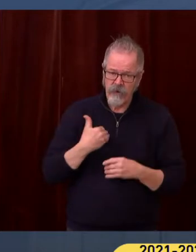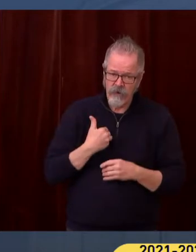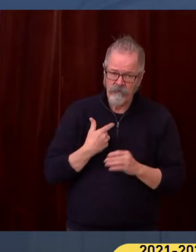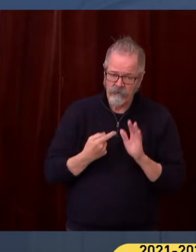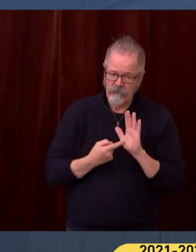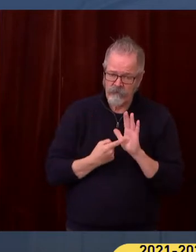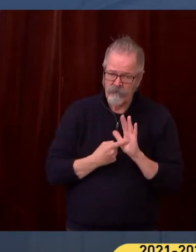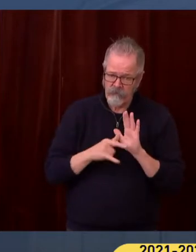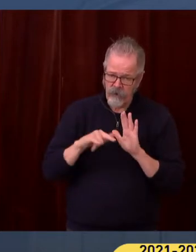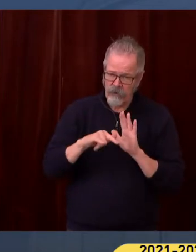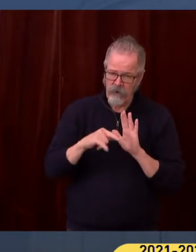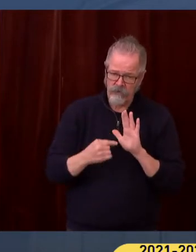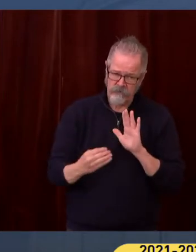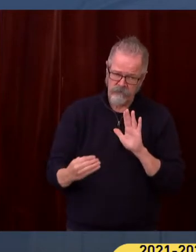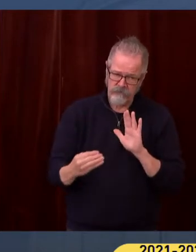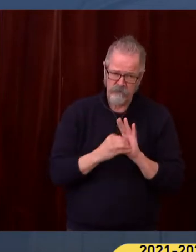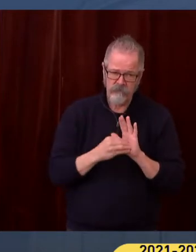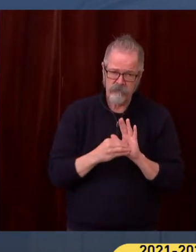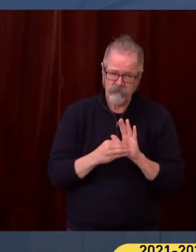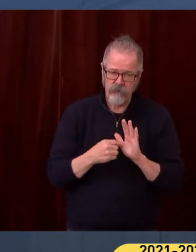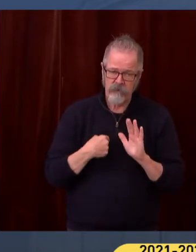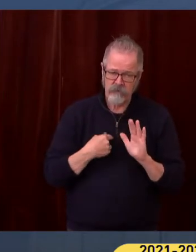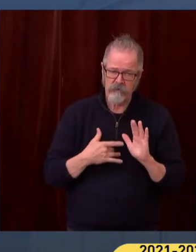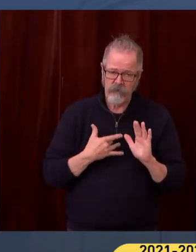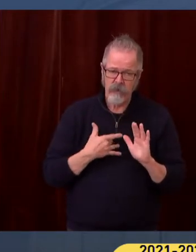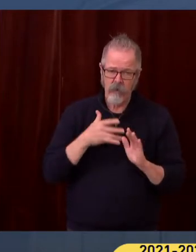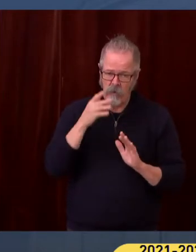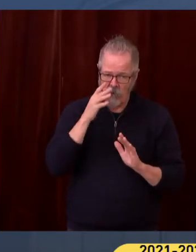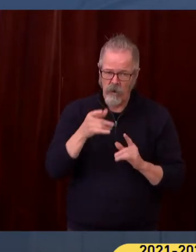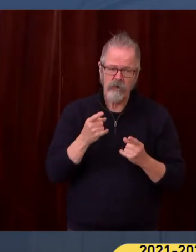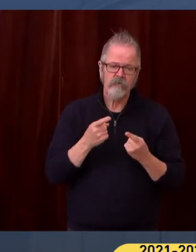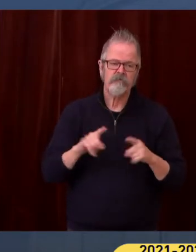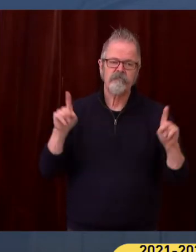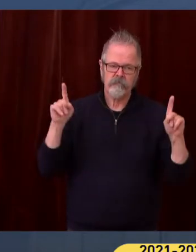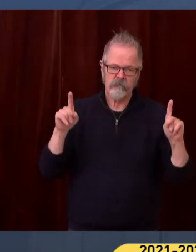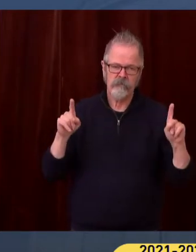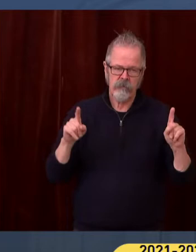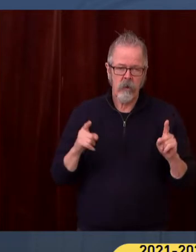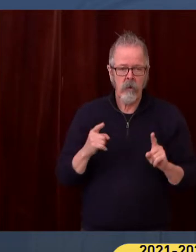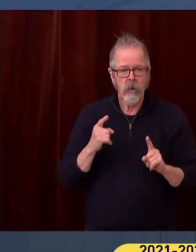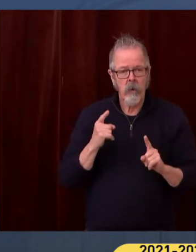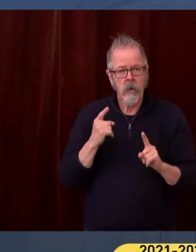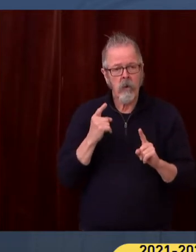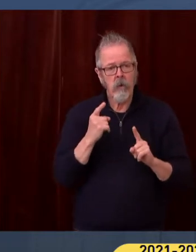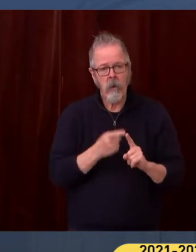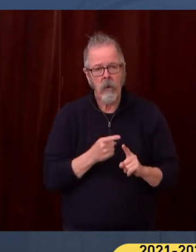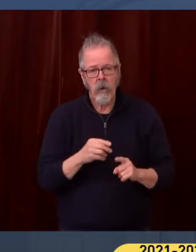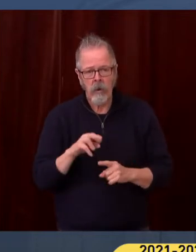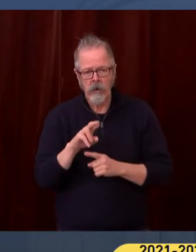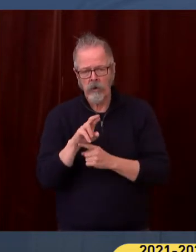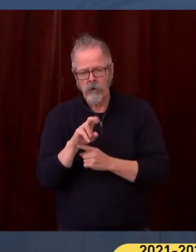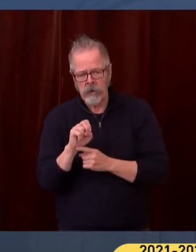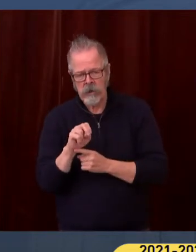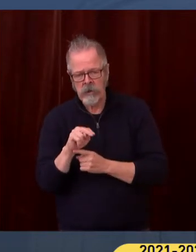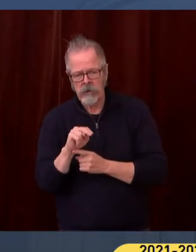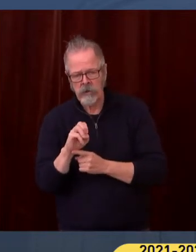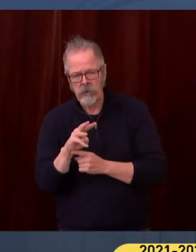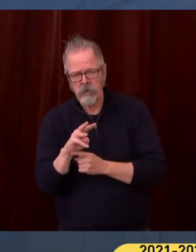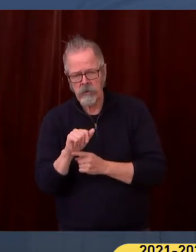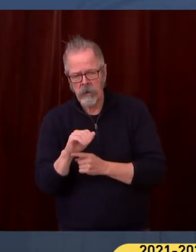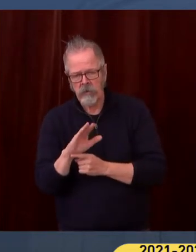driving the use of renewable fuel. And that's why in the past, we've had support for some folks in the aerospace industry,